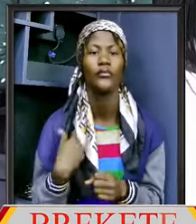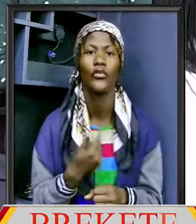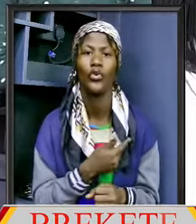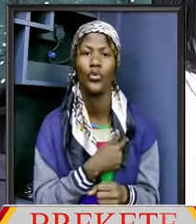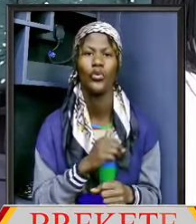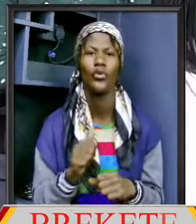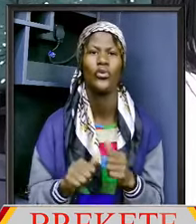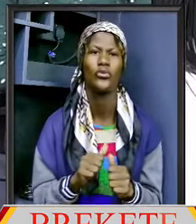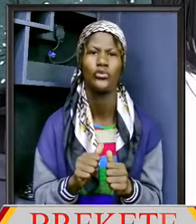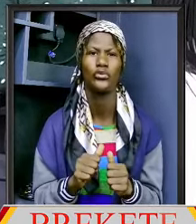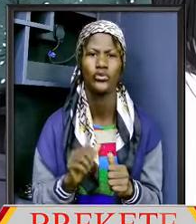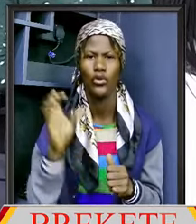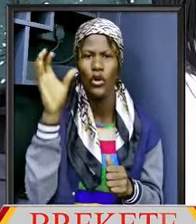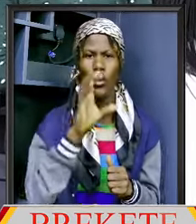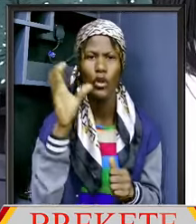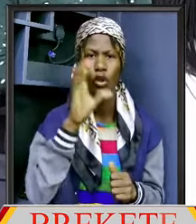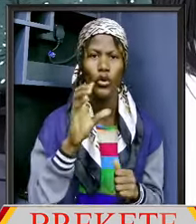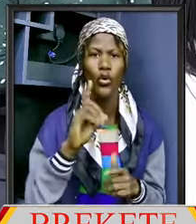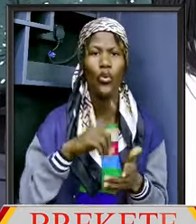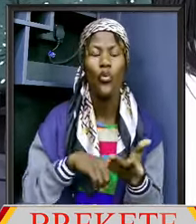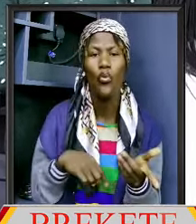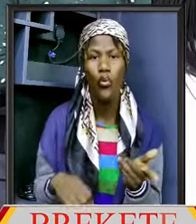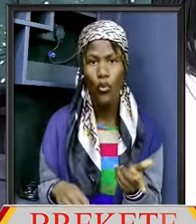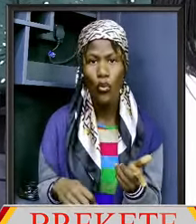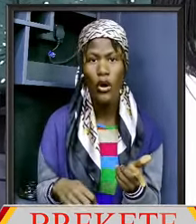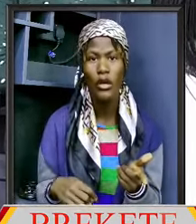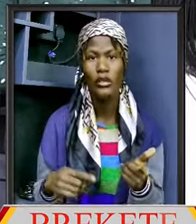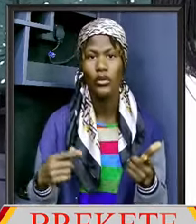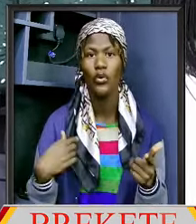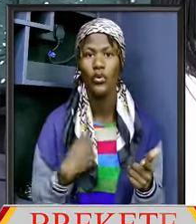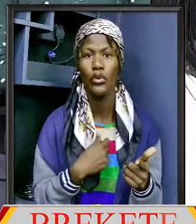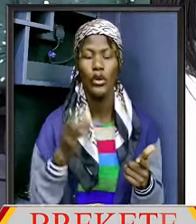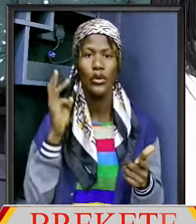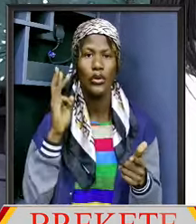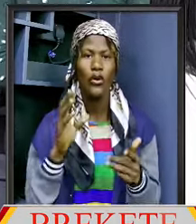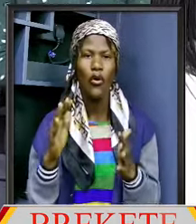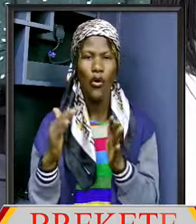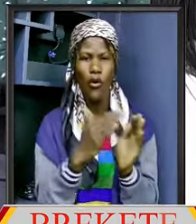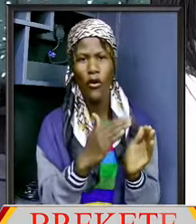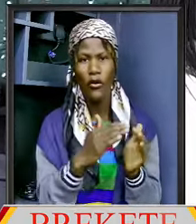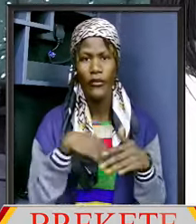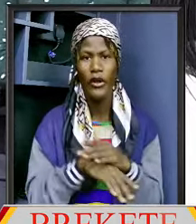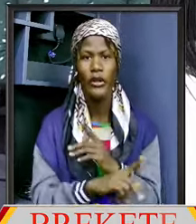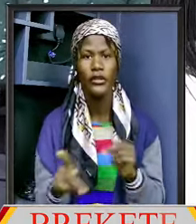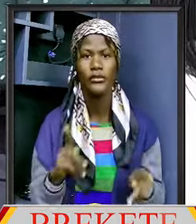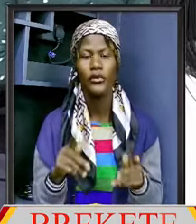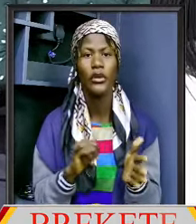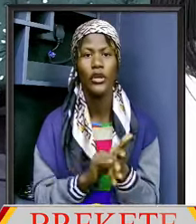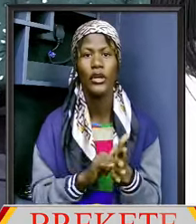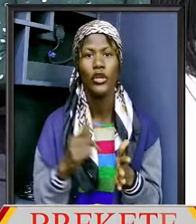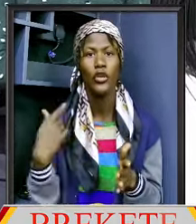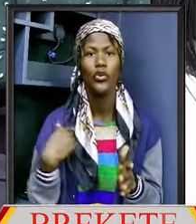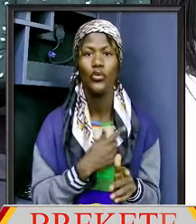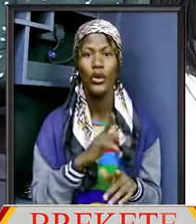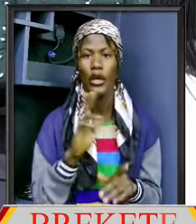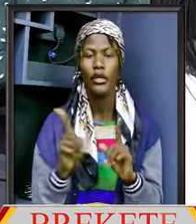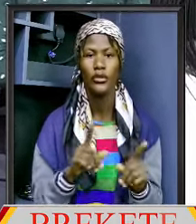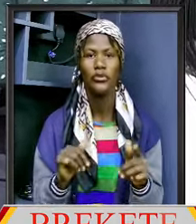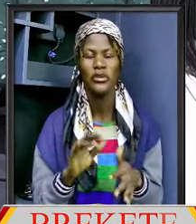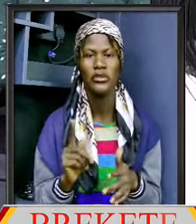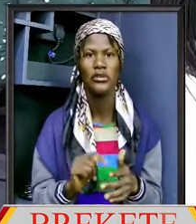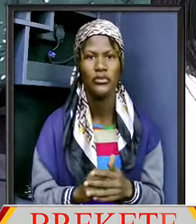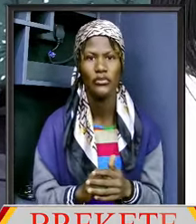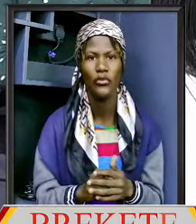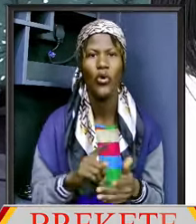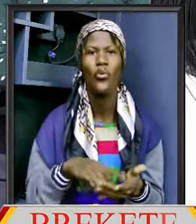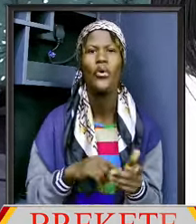We don't also go look what do we suppose cover for this period where we go the drum. What do we want cover?